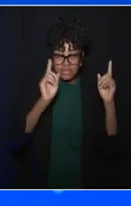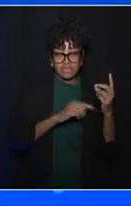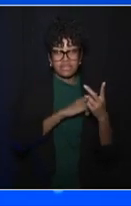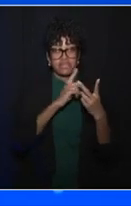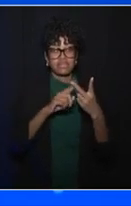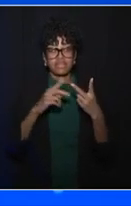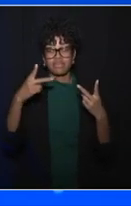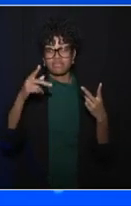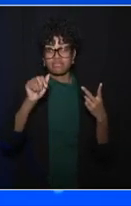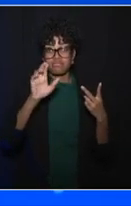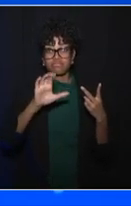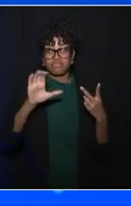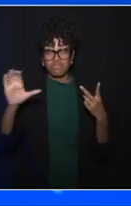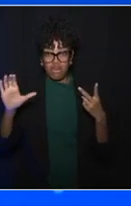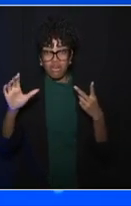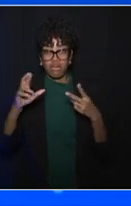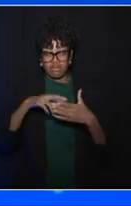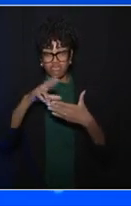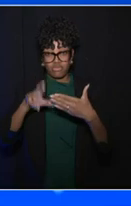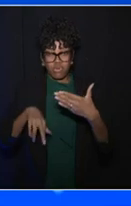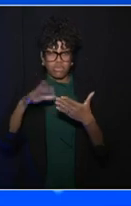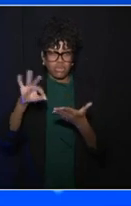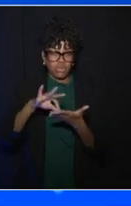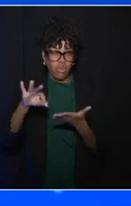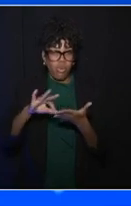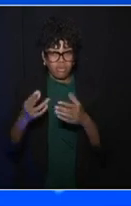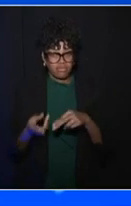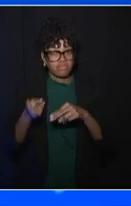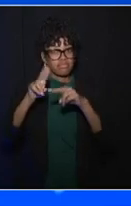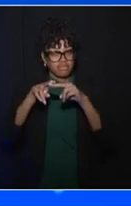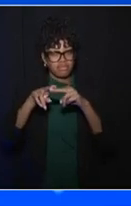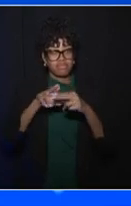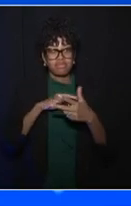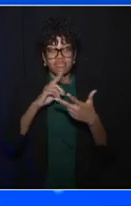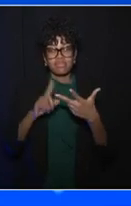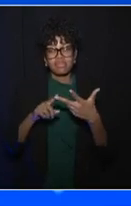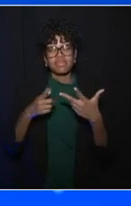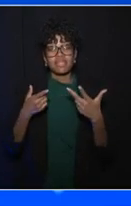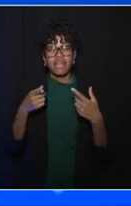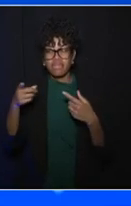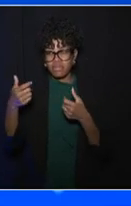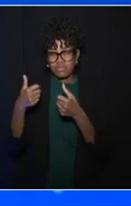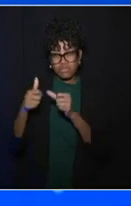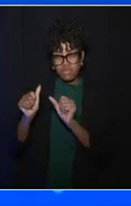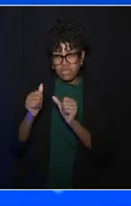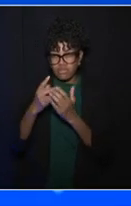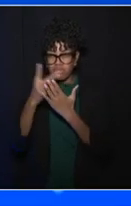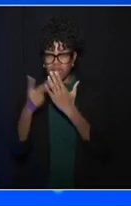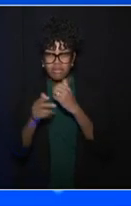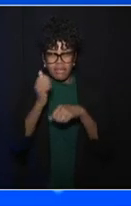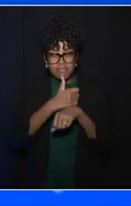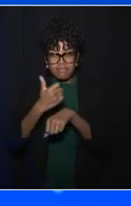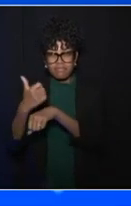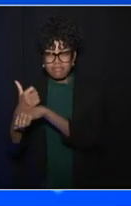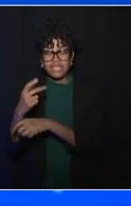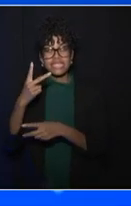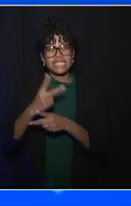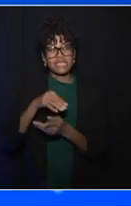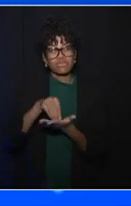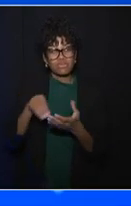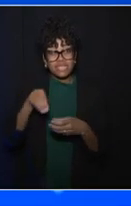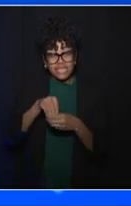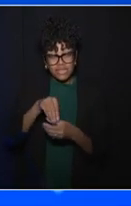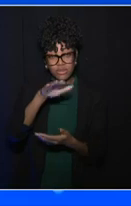also implemented innovative programs to reduce chronic absenteeism and to foster a